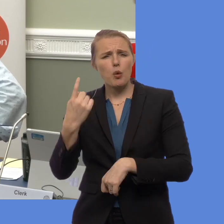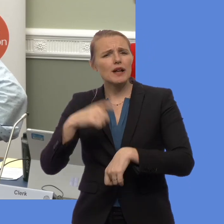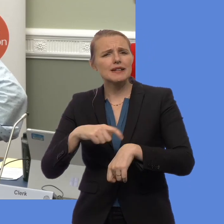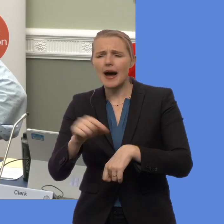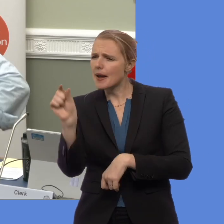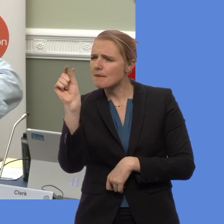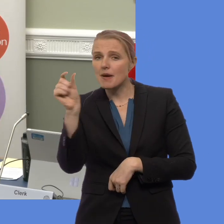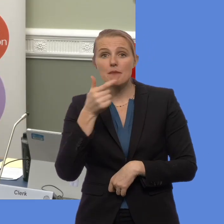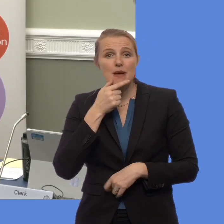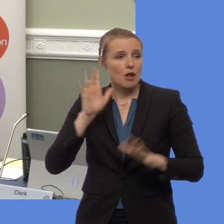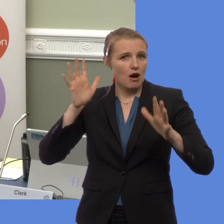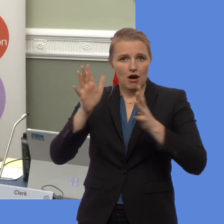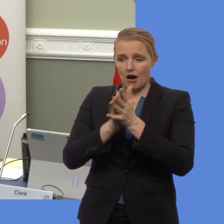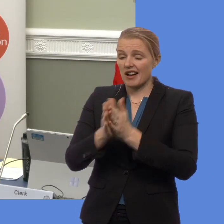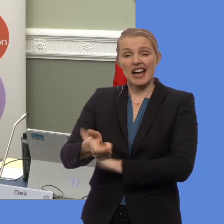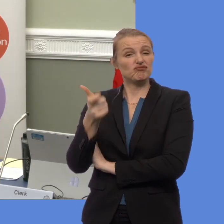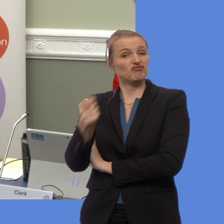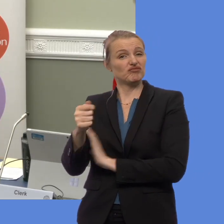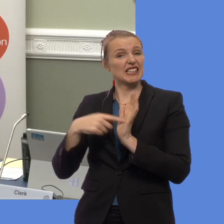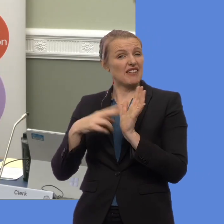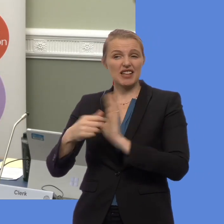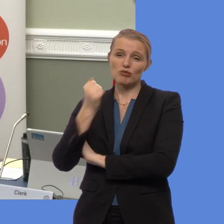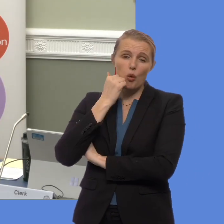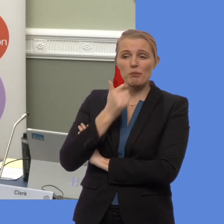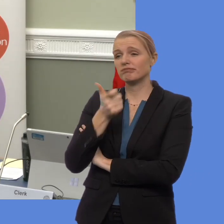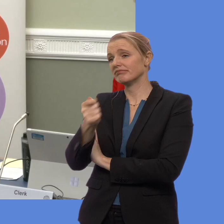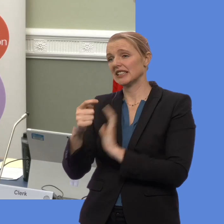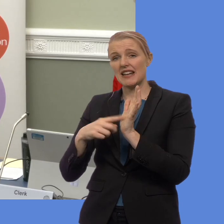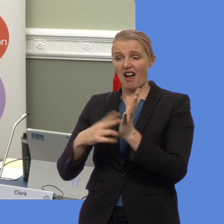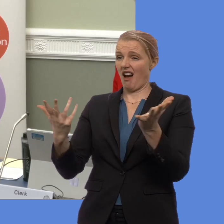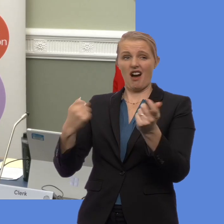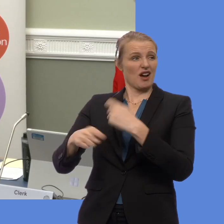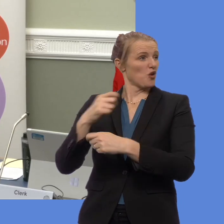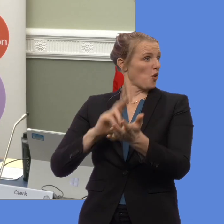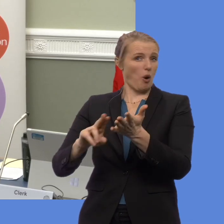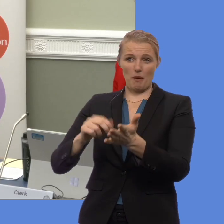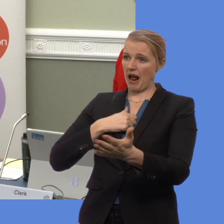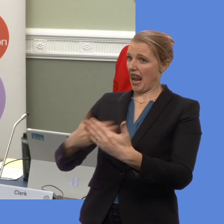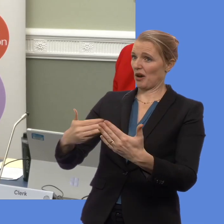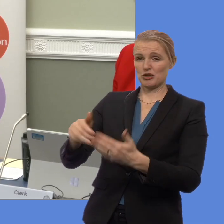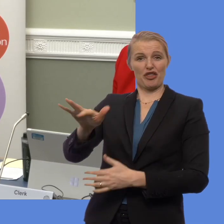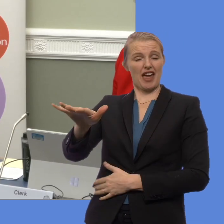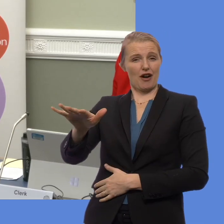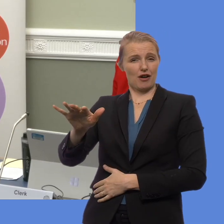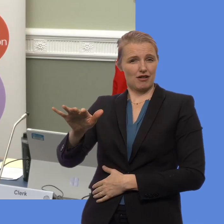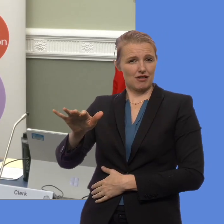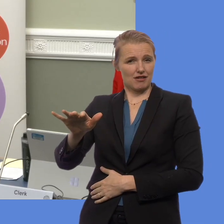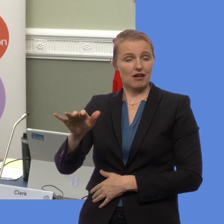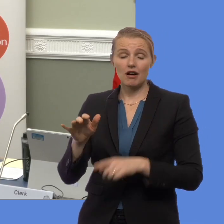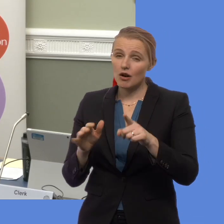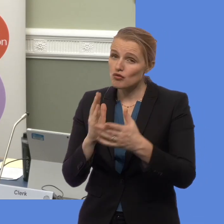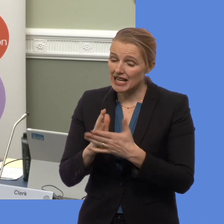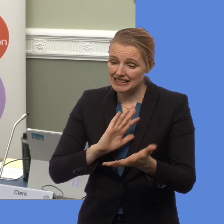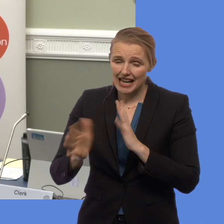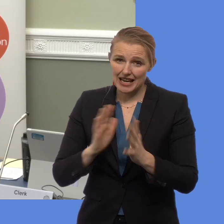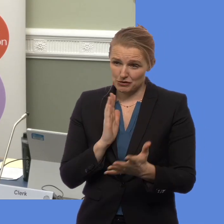day when people saw as a normal part of the process the sign language. And I think you're right in the sense of they are not only languages but beautiful